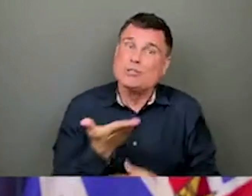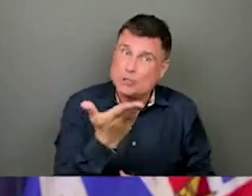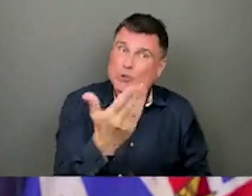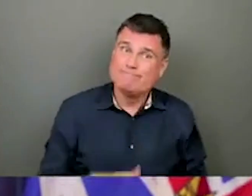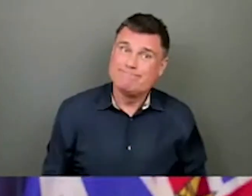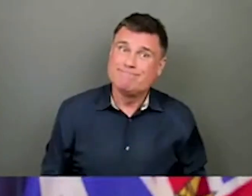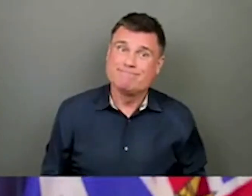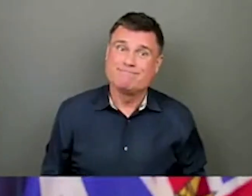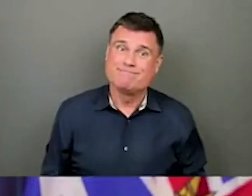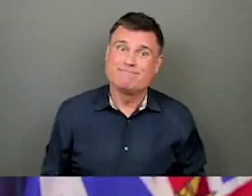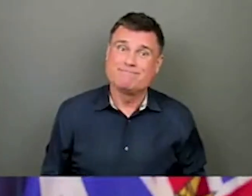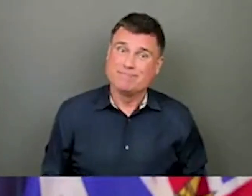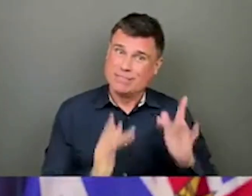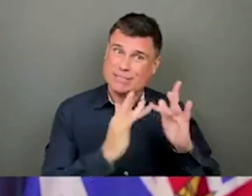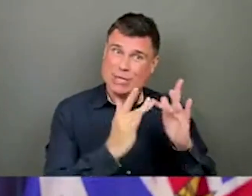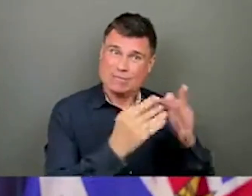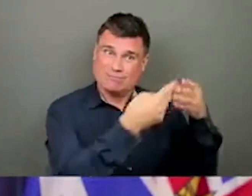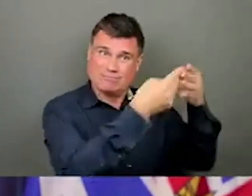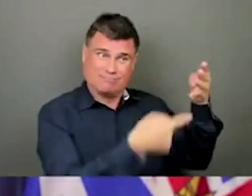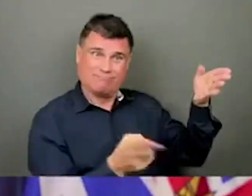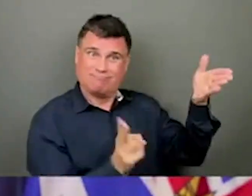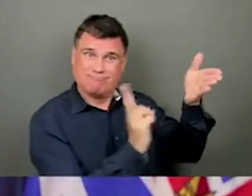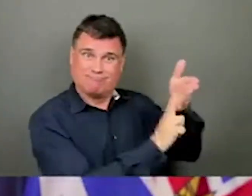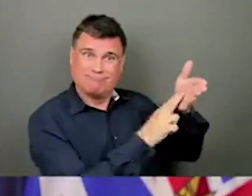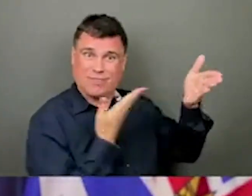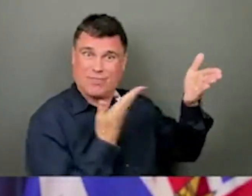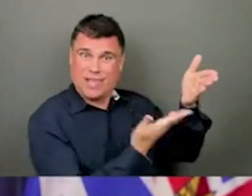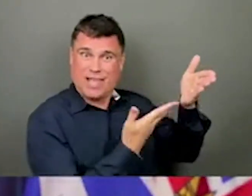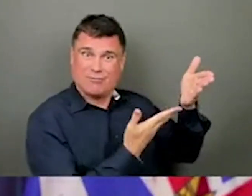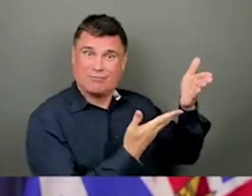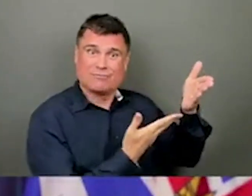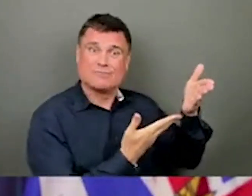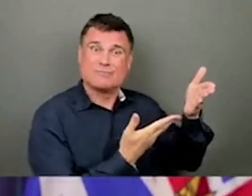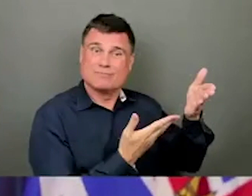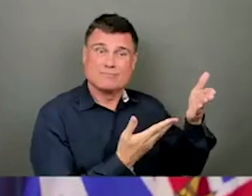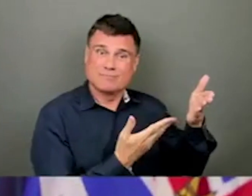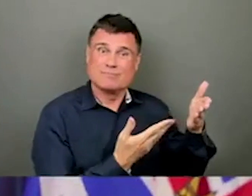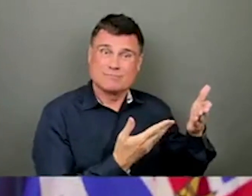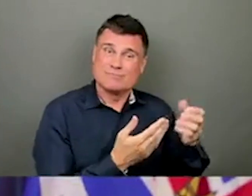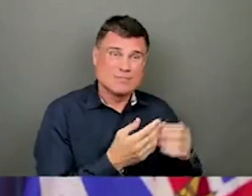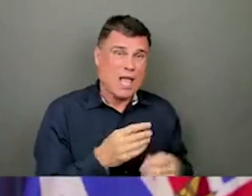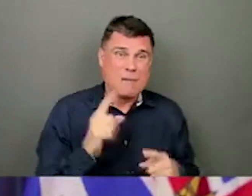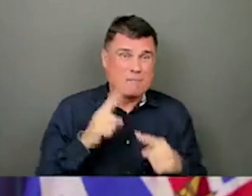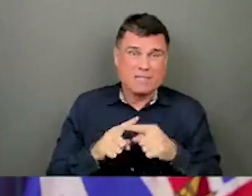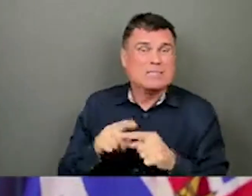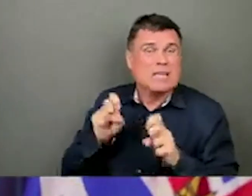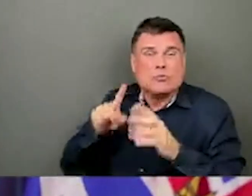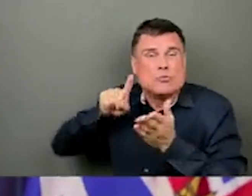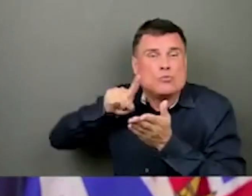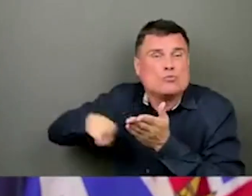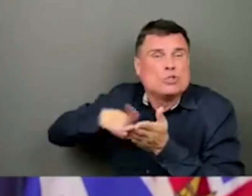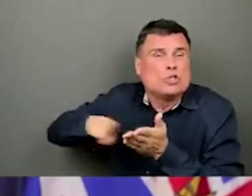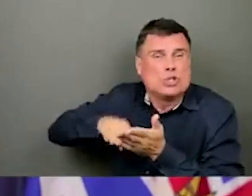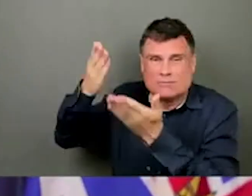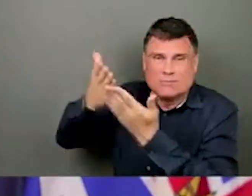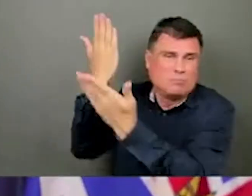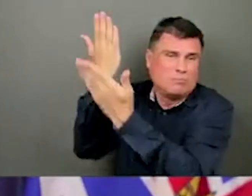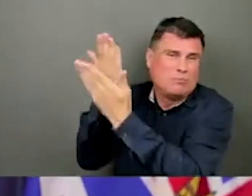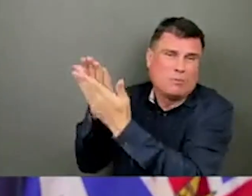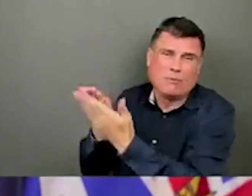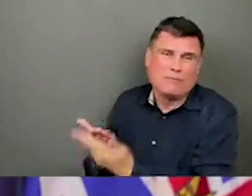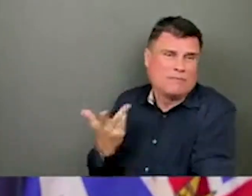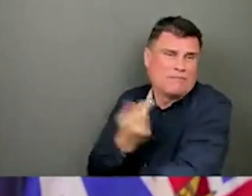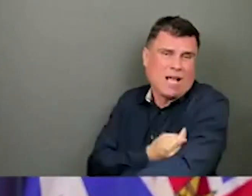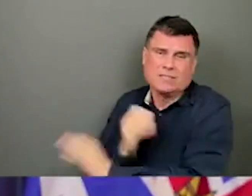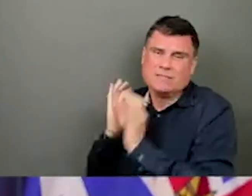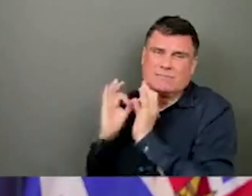able to confidentially access their proof of vaccination. A secure web link will be widely communicated ahead of September 13th.